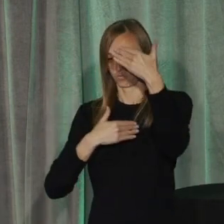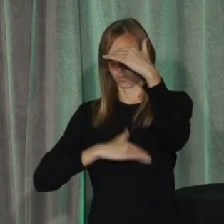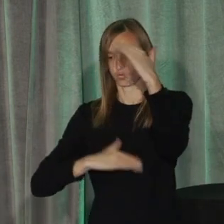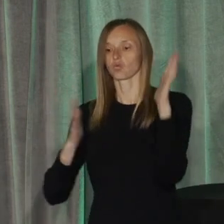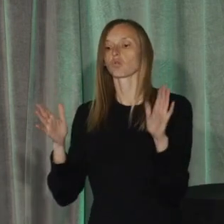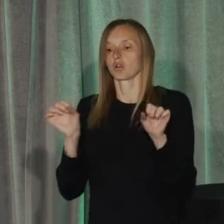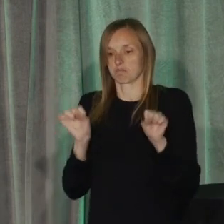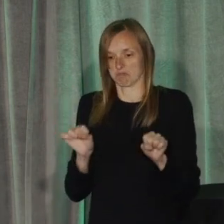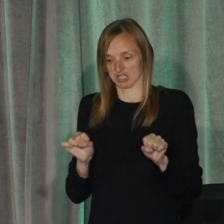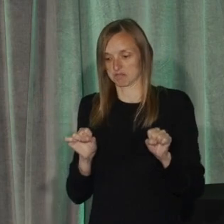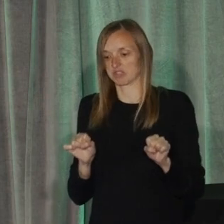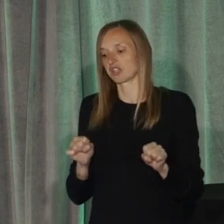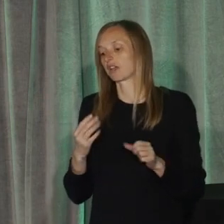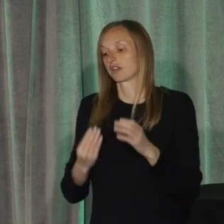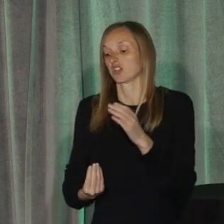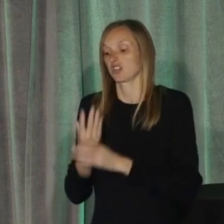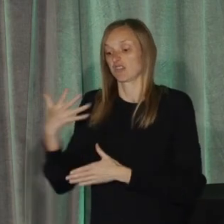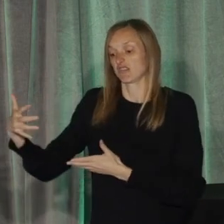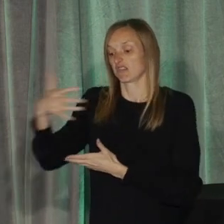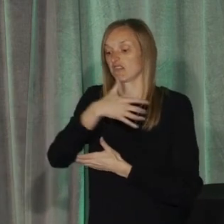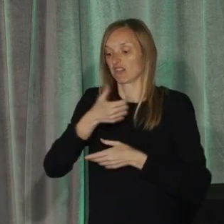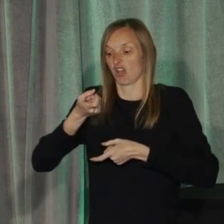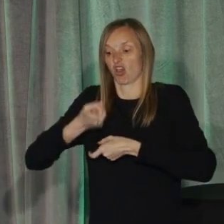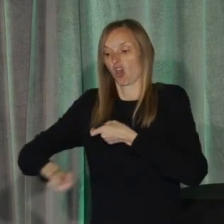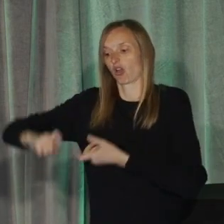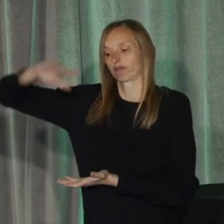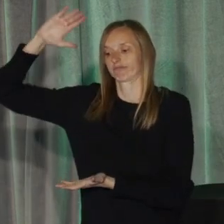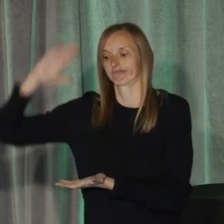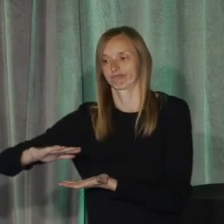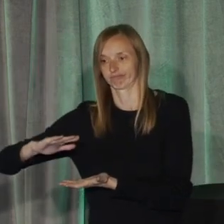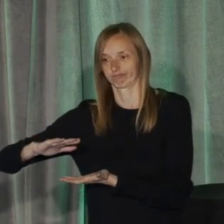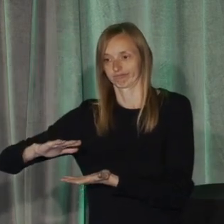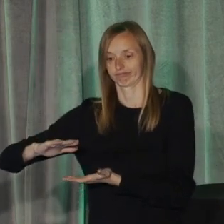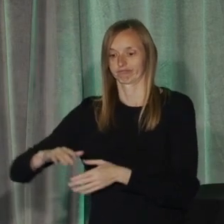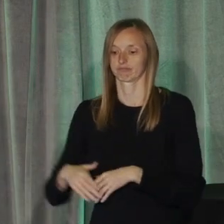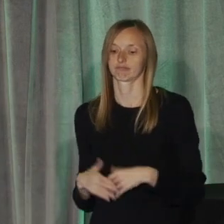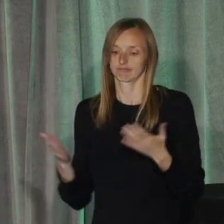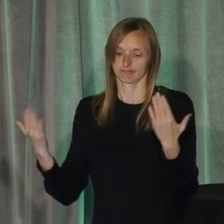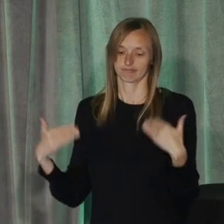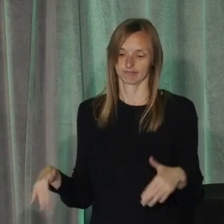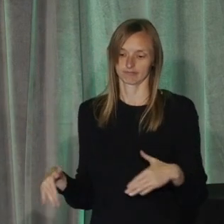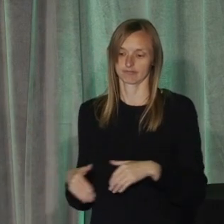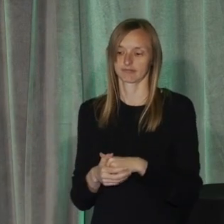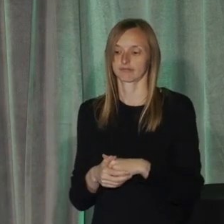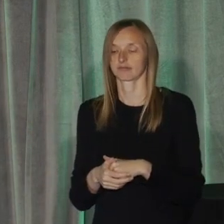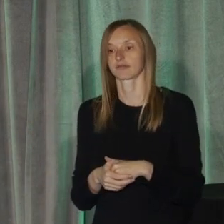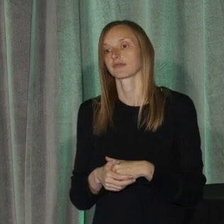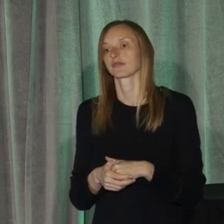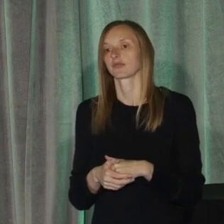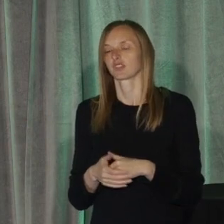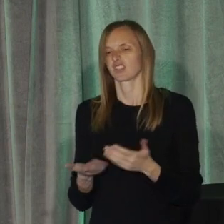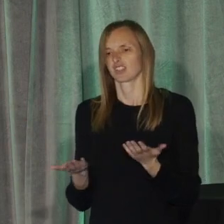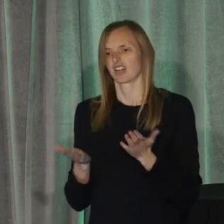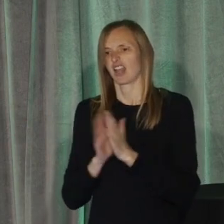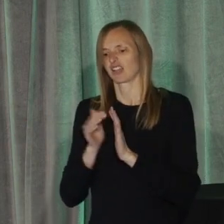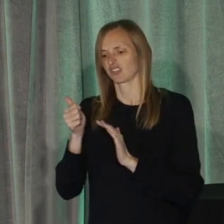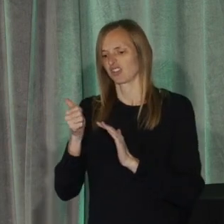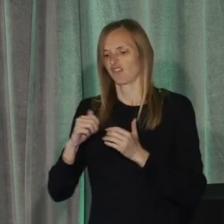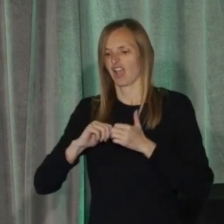reduce post-harvest loss of tomatoes. Next, please. So we can ask ourselves, how